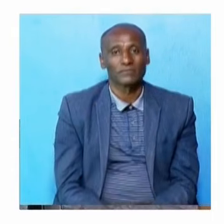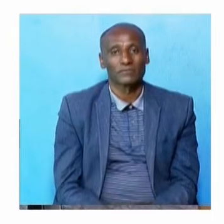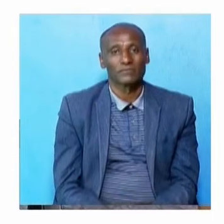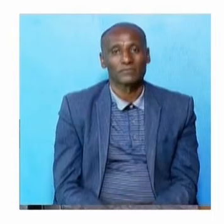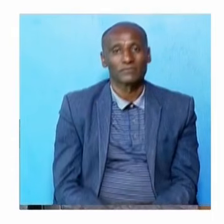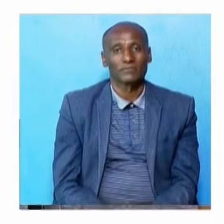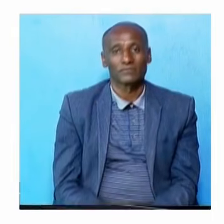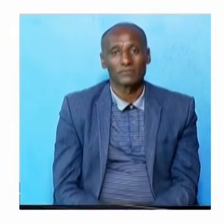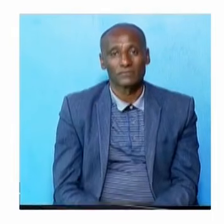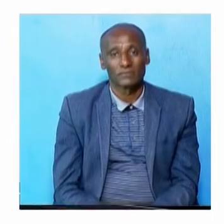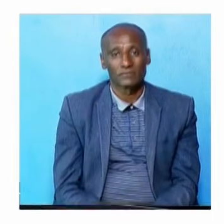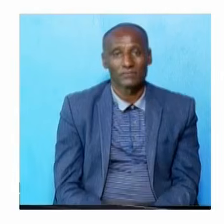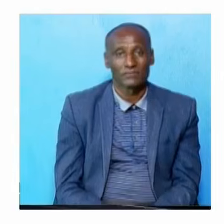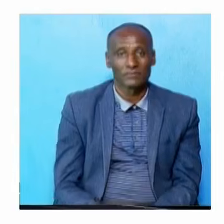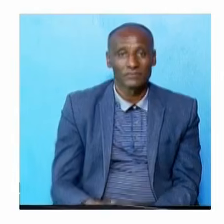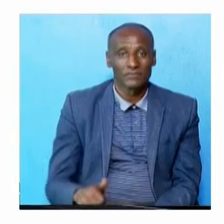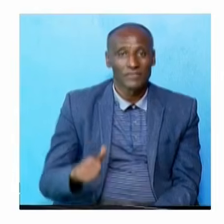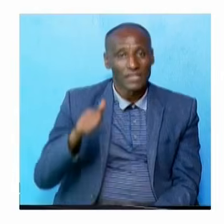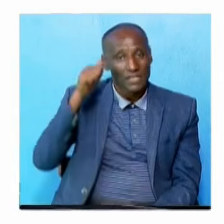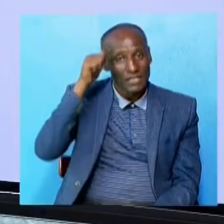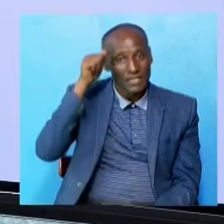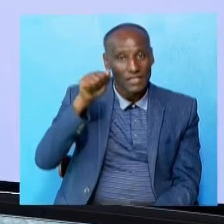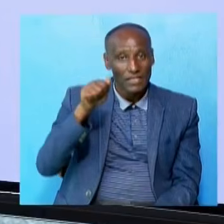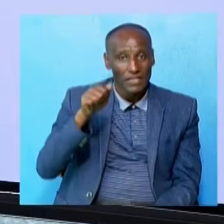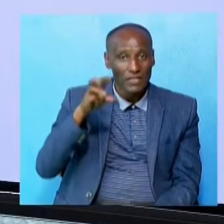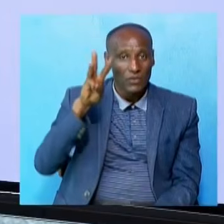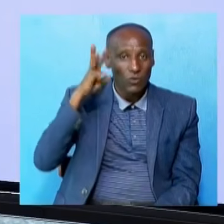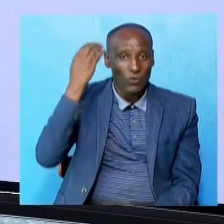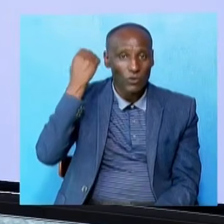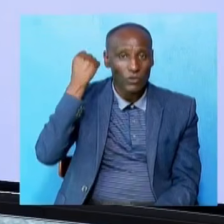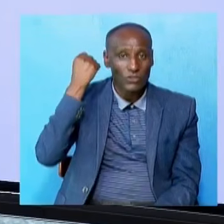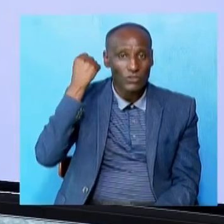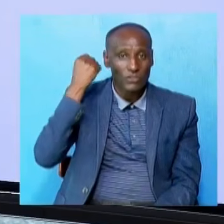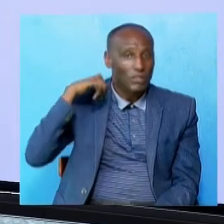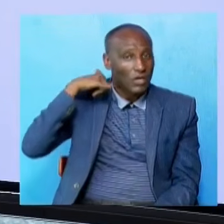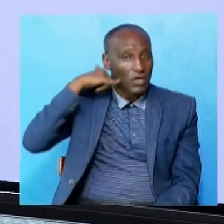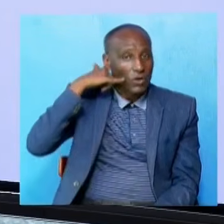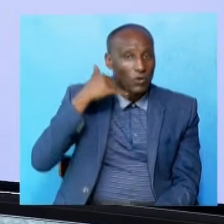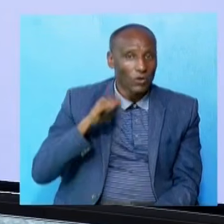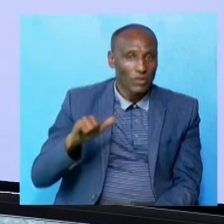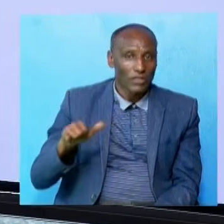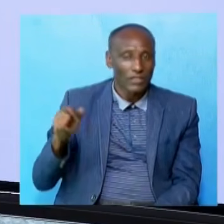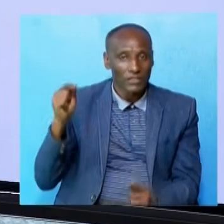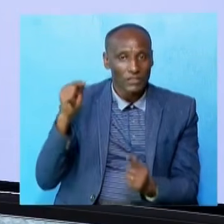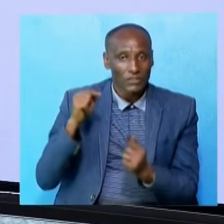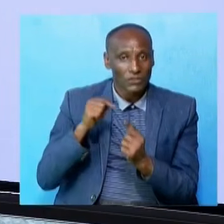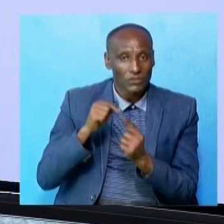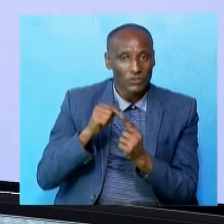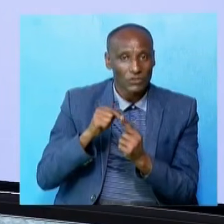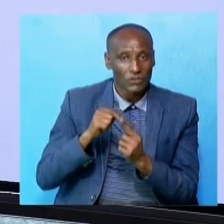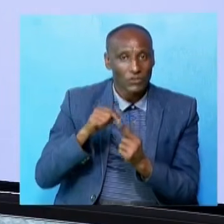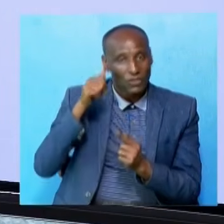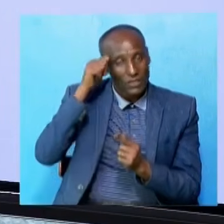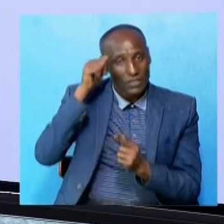Look, he was calling to his father. Can you make it negative? Yes, you can. Let me give you a few